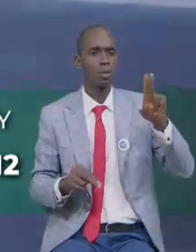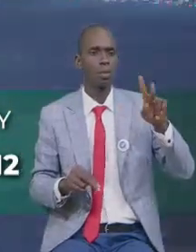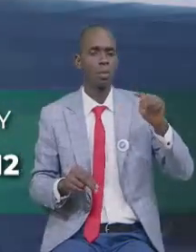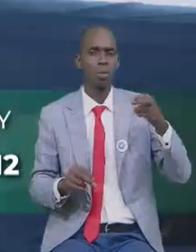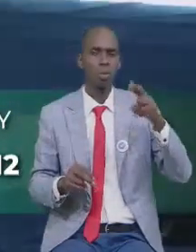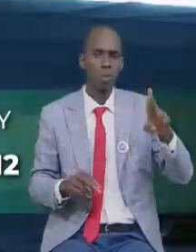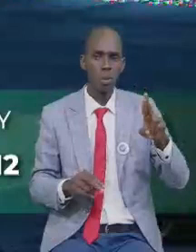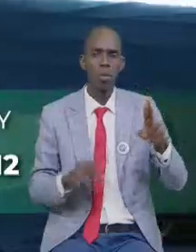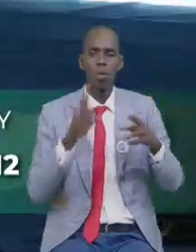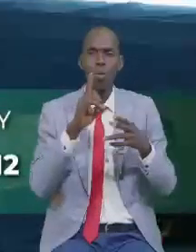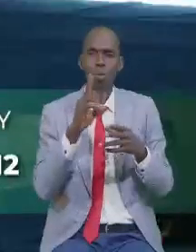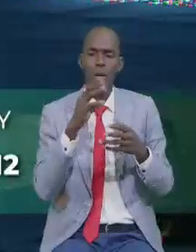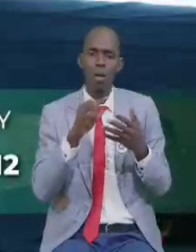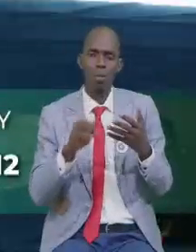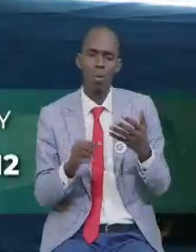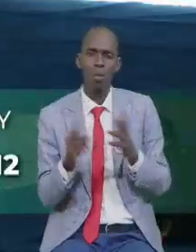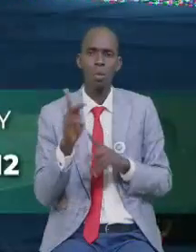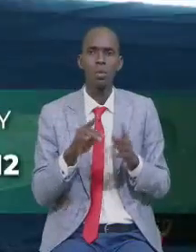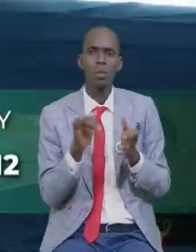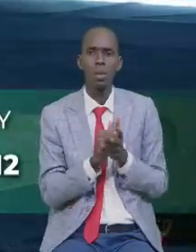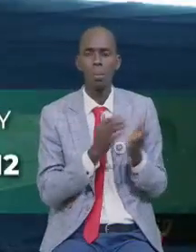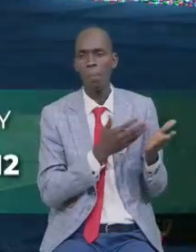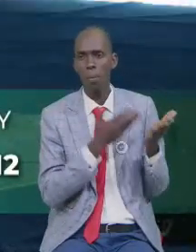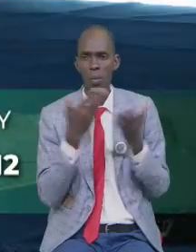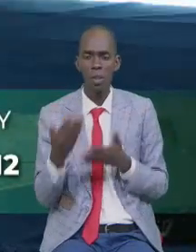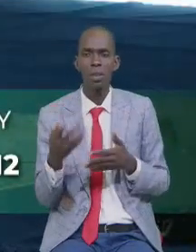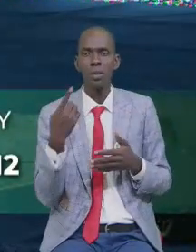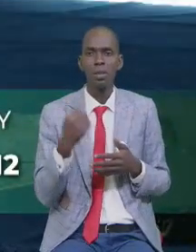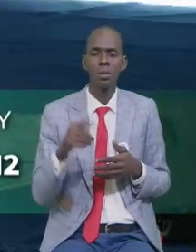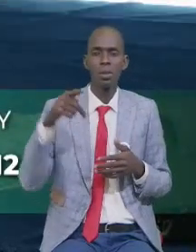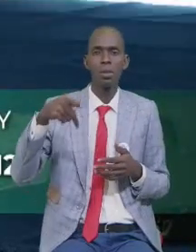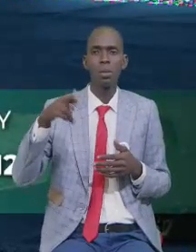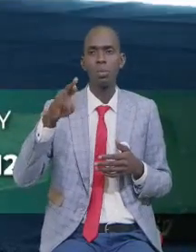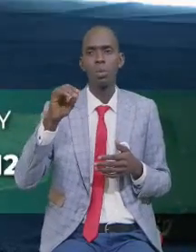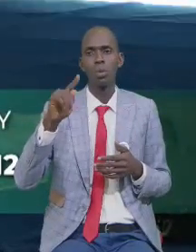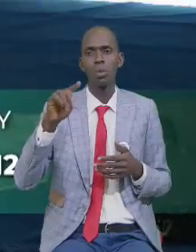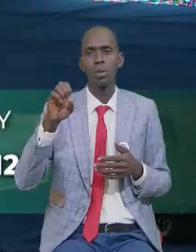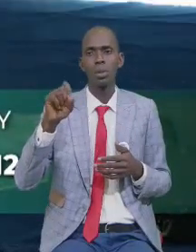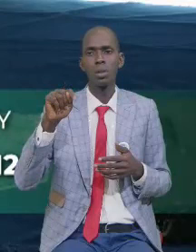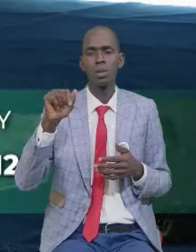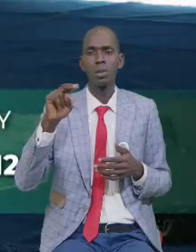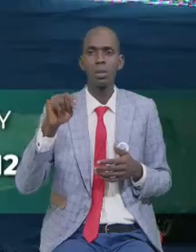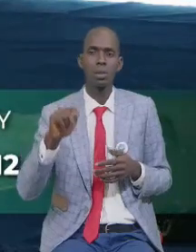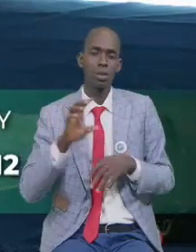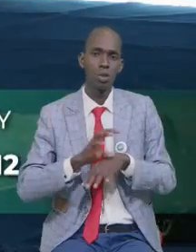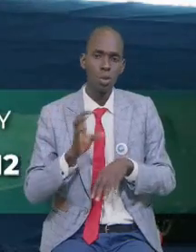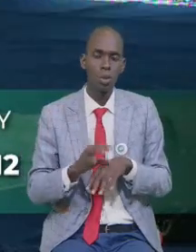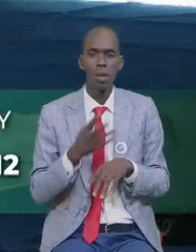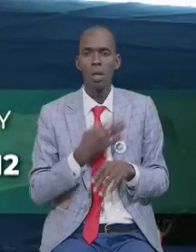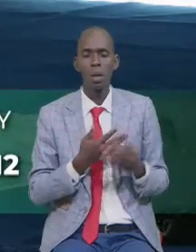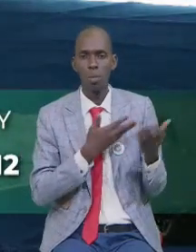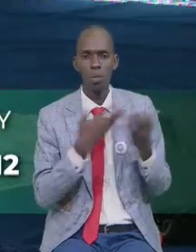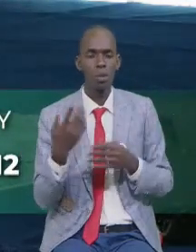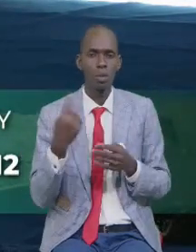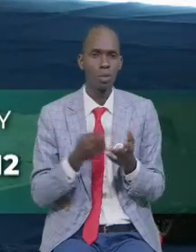major person that brought the Protestant church unto us and brought the Bible to us and brought the truth unto us. He